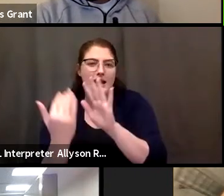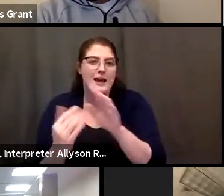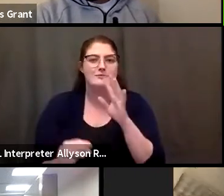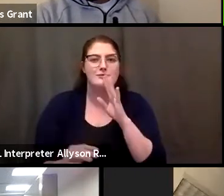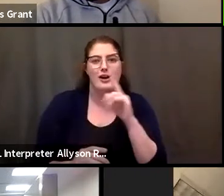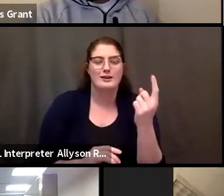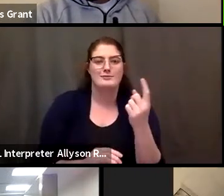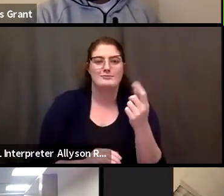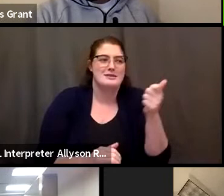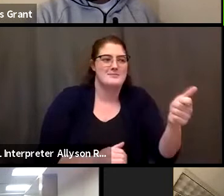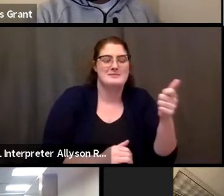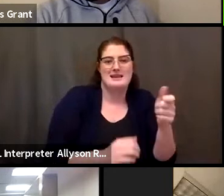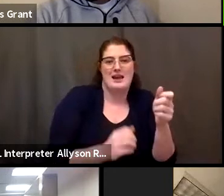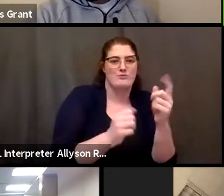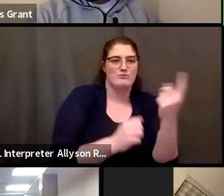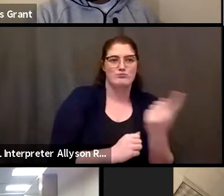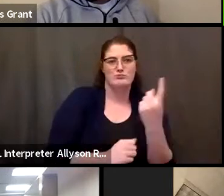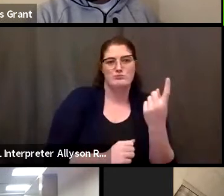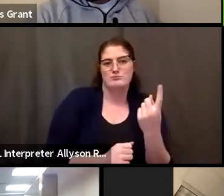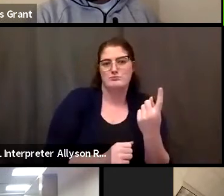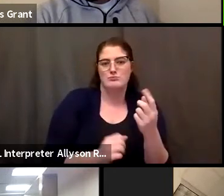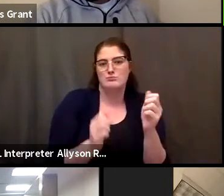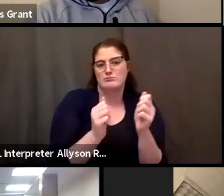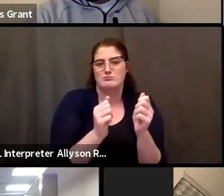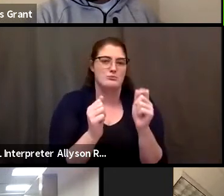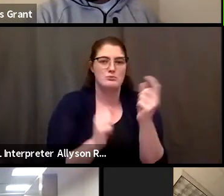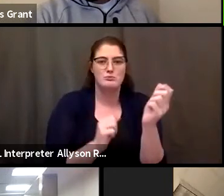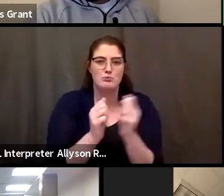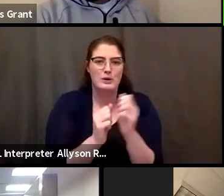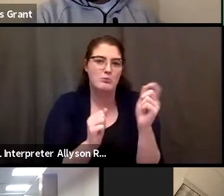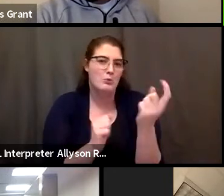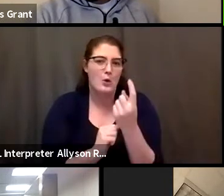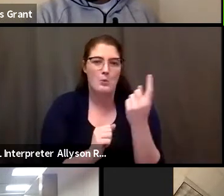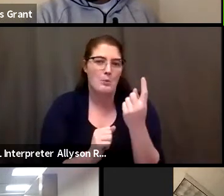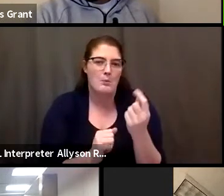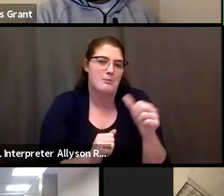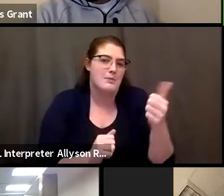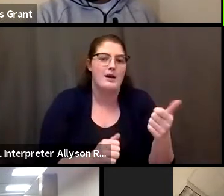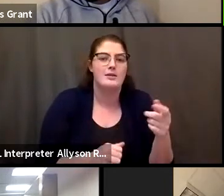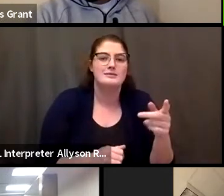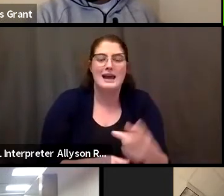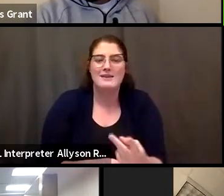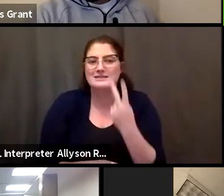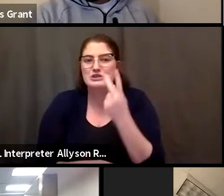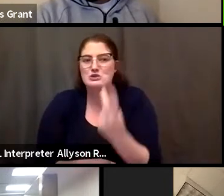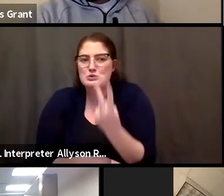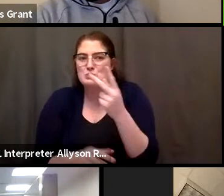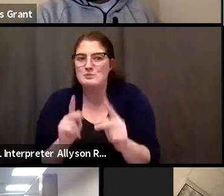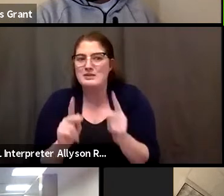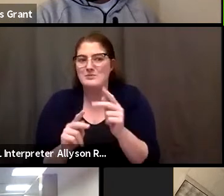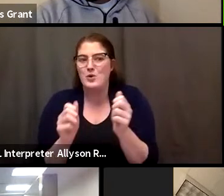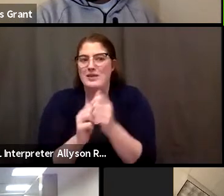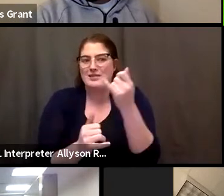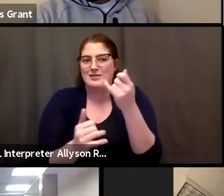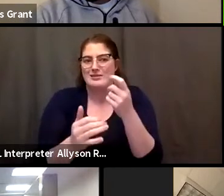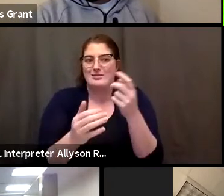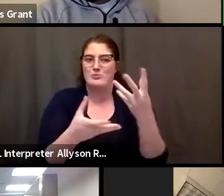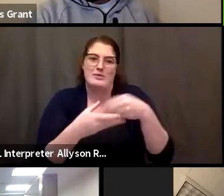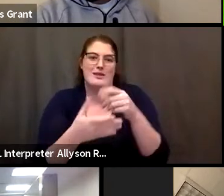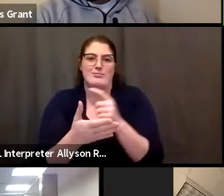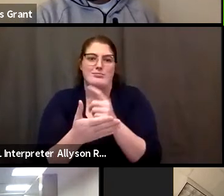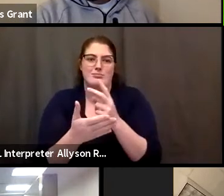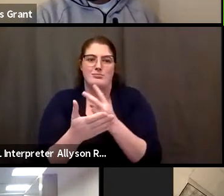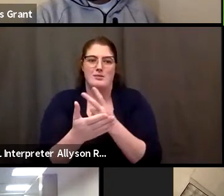there. So I've seen 2 in the last 2 weeks. Is that an increase of that kind of drug use going